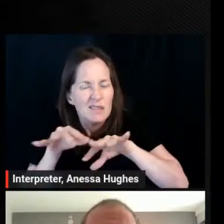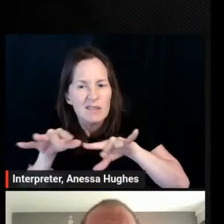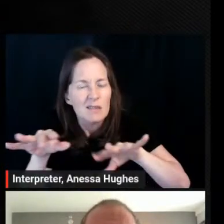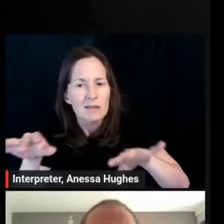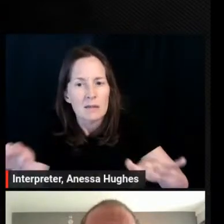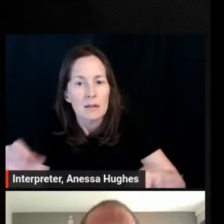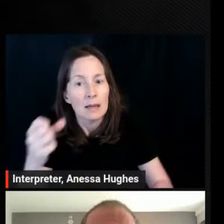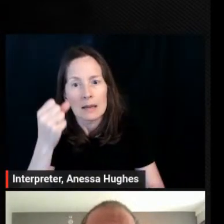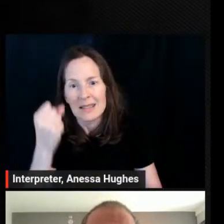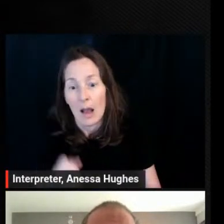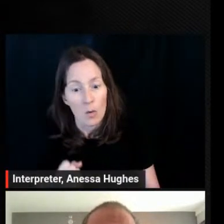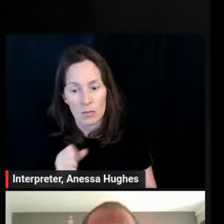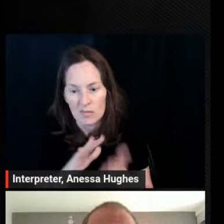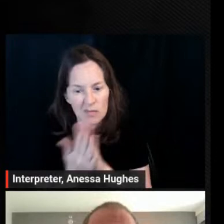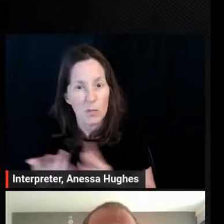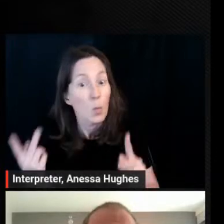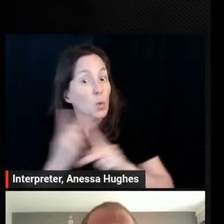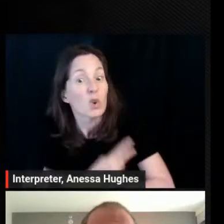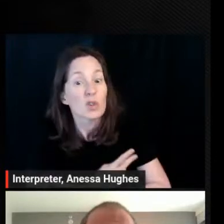period.